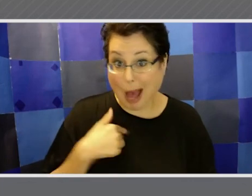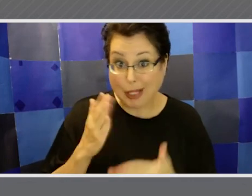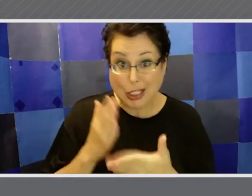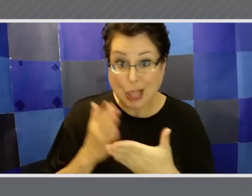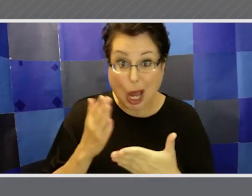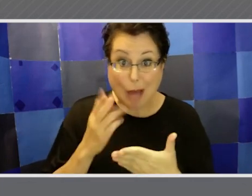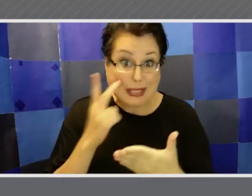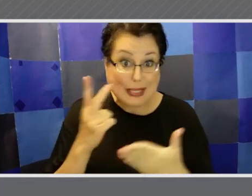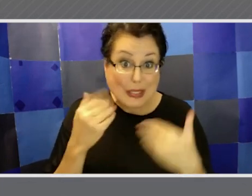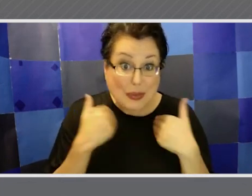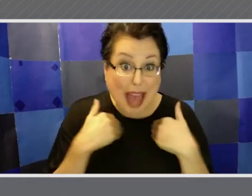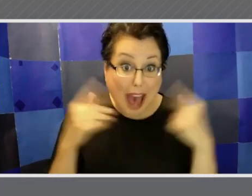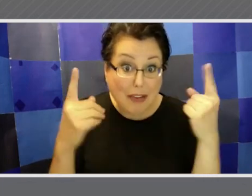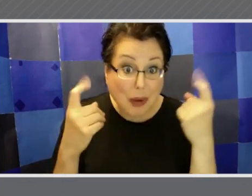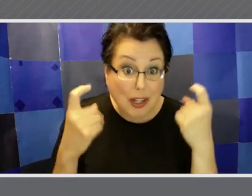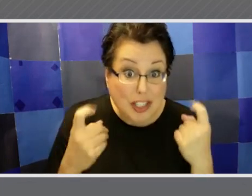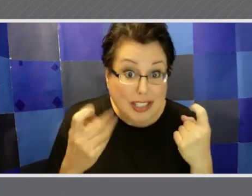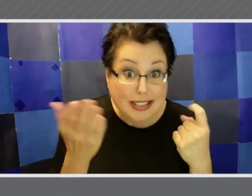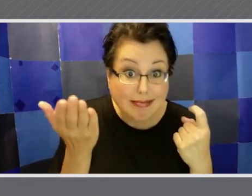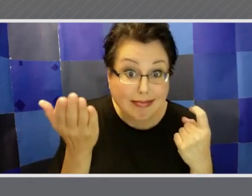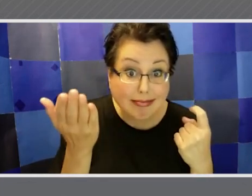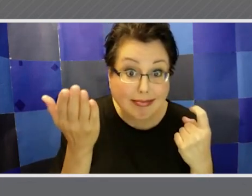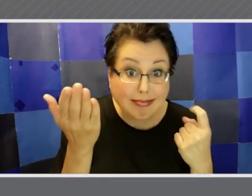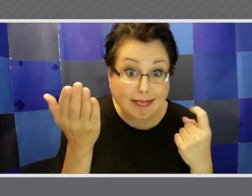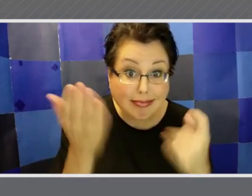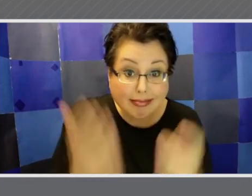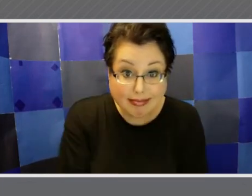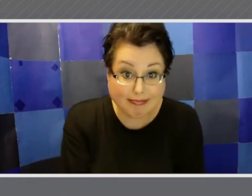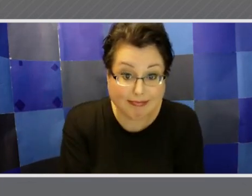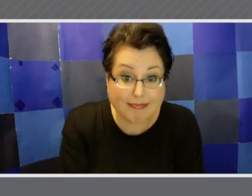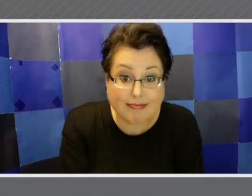see if we have anything to go through.